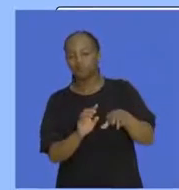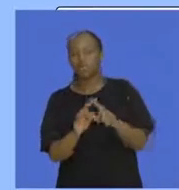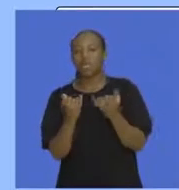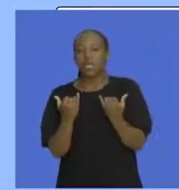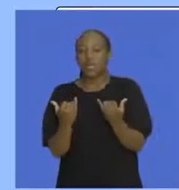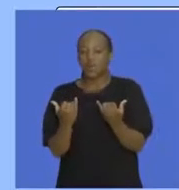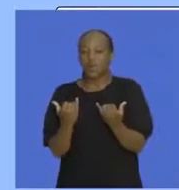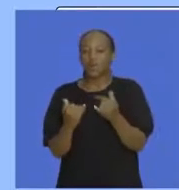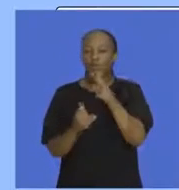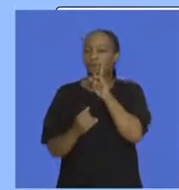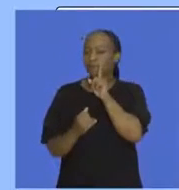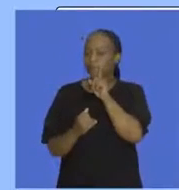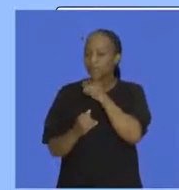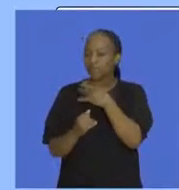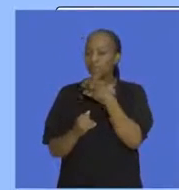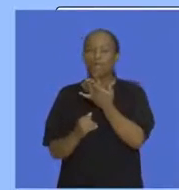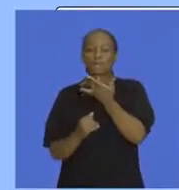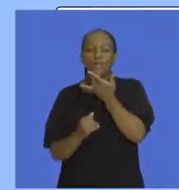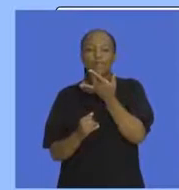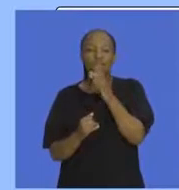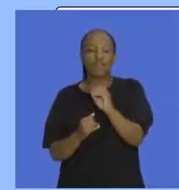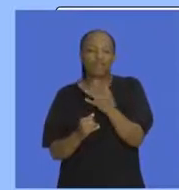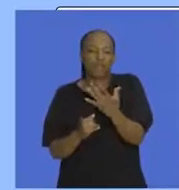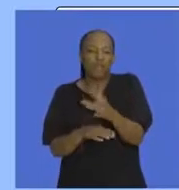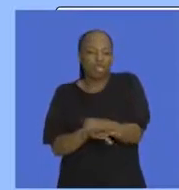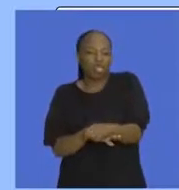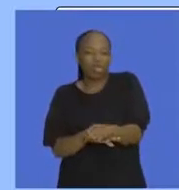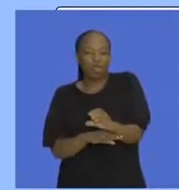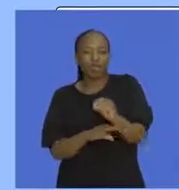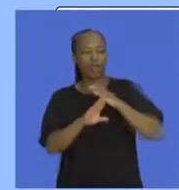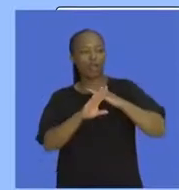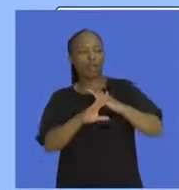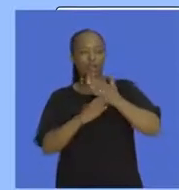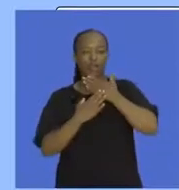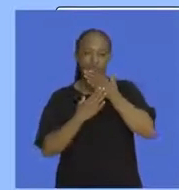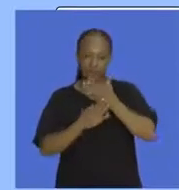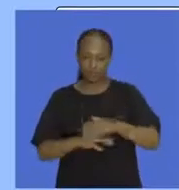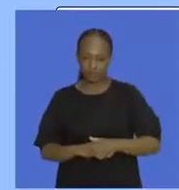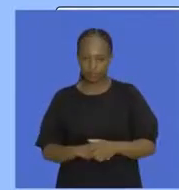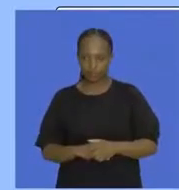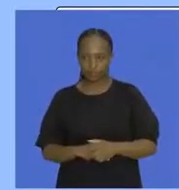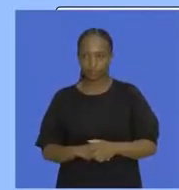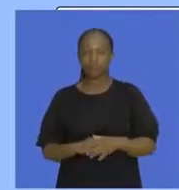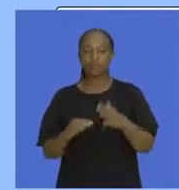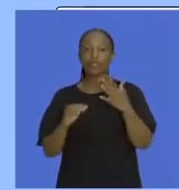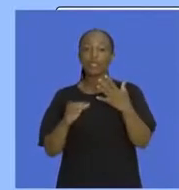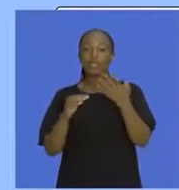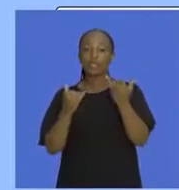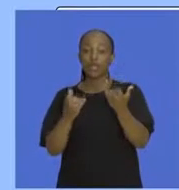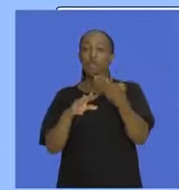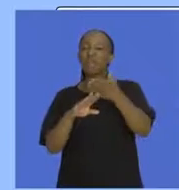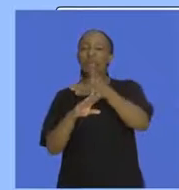describe that in terms of the battery having negligible resistance, okay? So if we close the